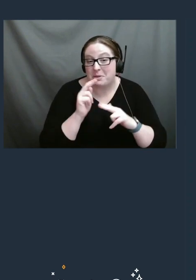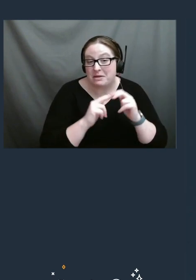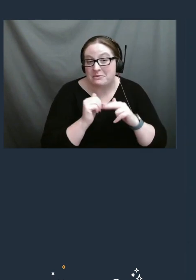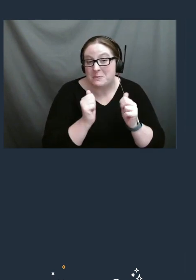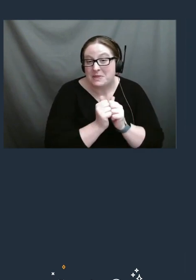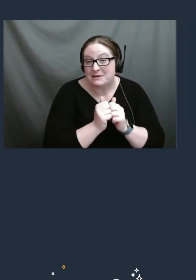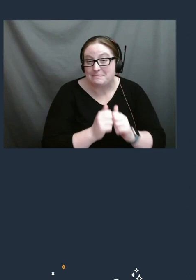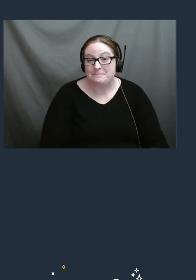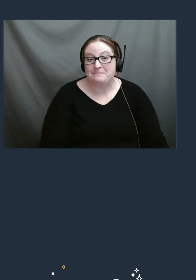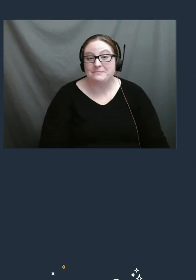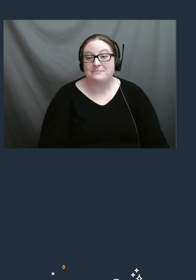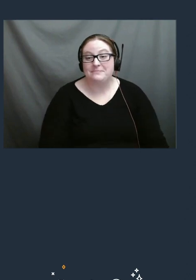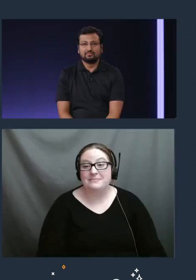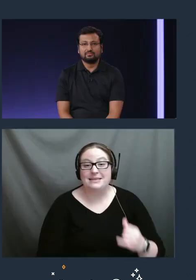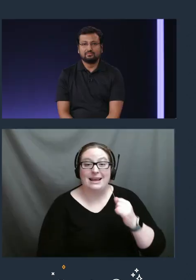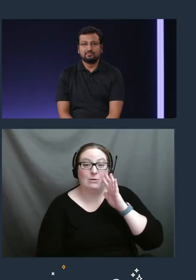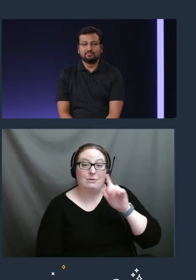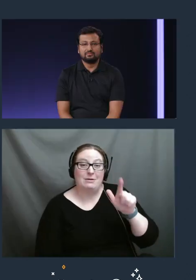Now I'll hand it back.